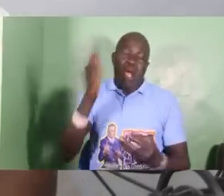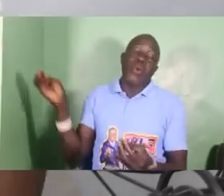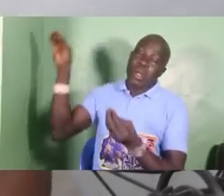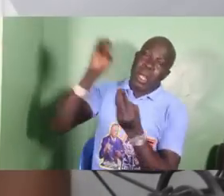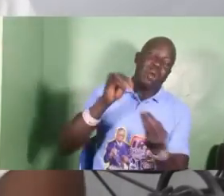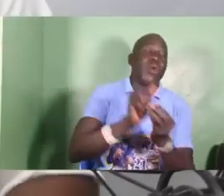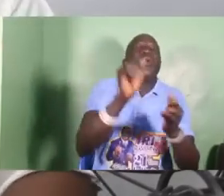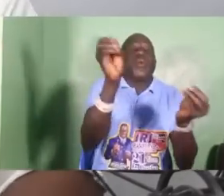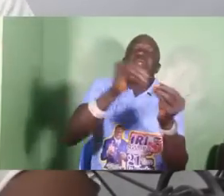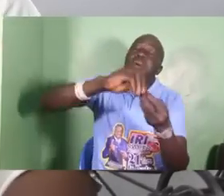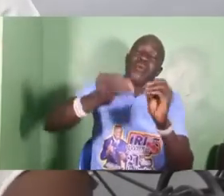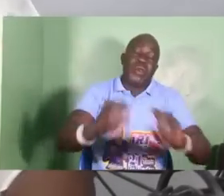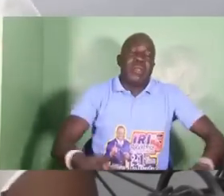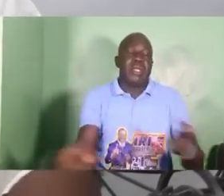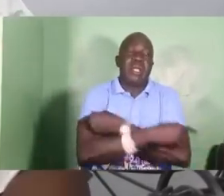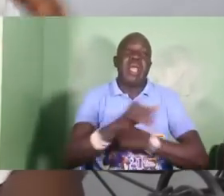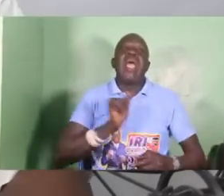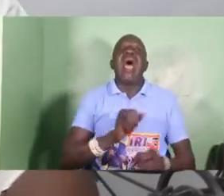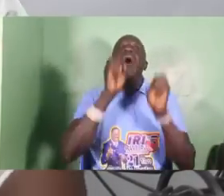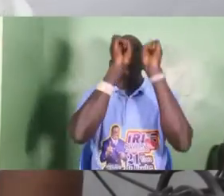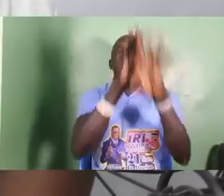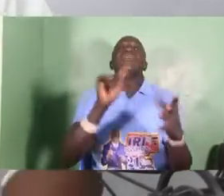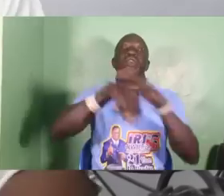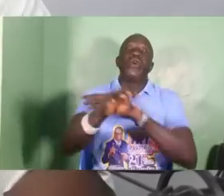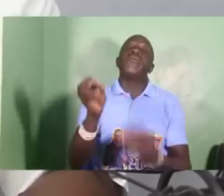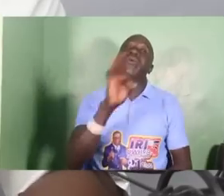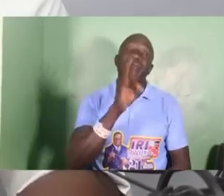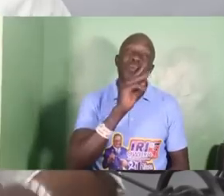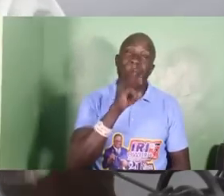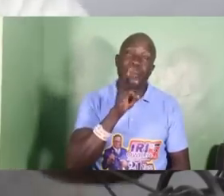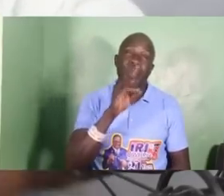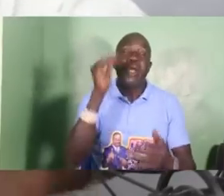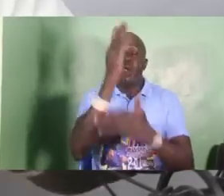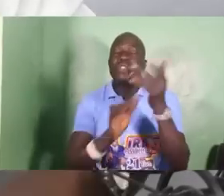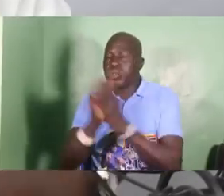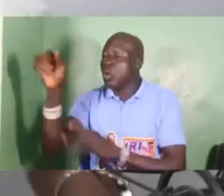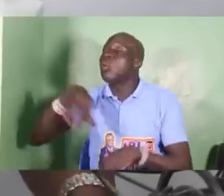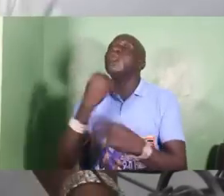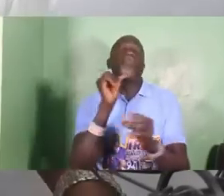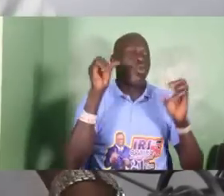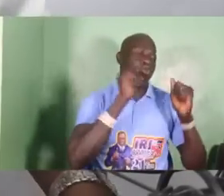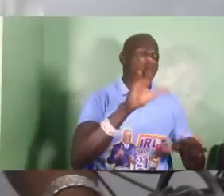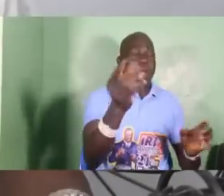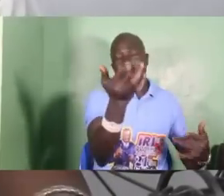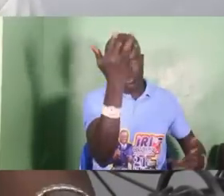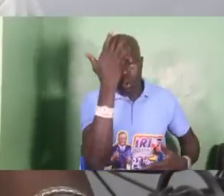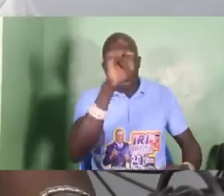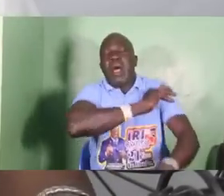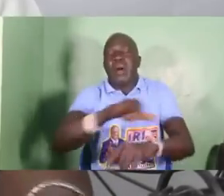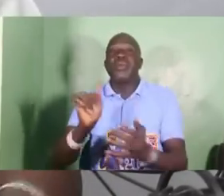And I'm going to add number of days to your age. And I will add to your breath. There will not be